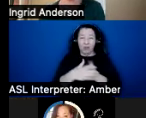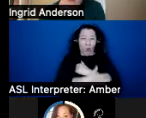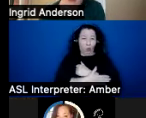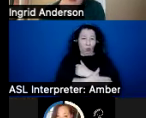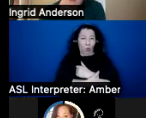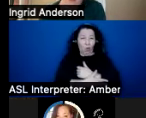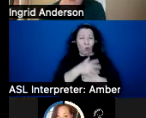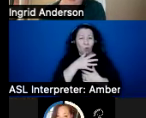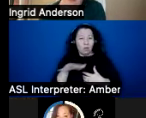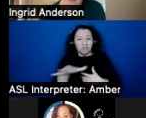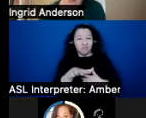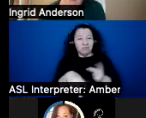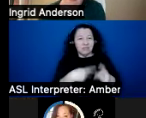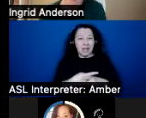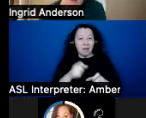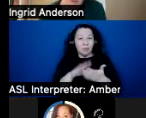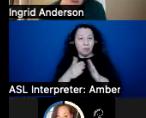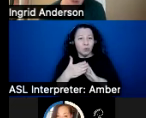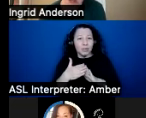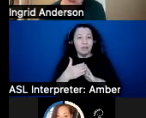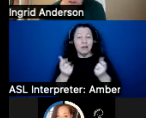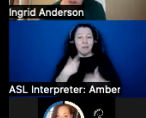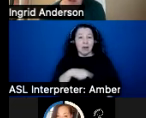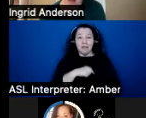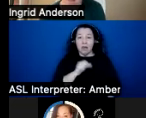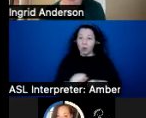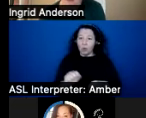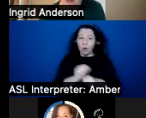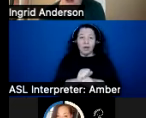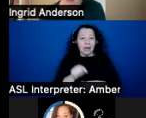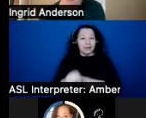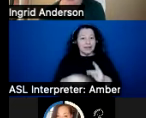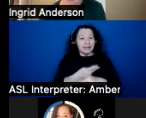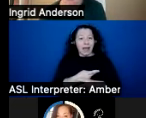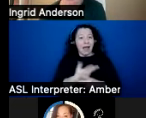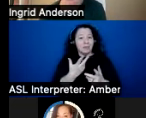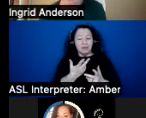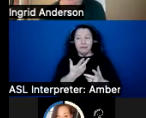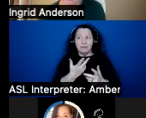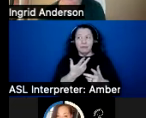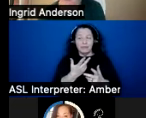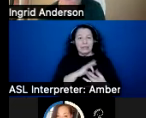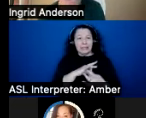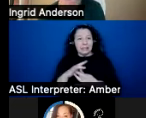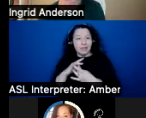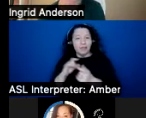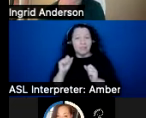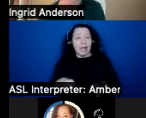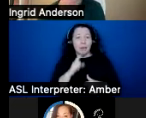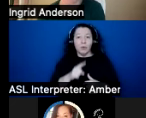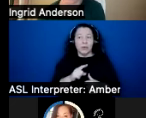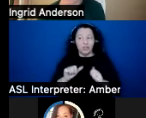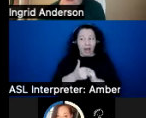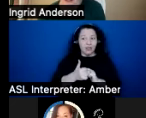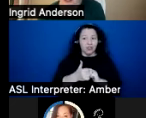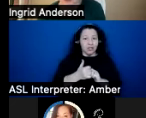us are working, these ties can be very challenging for a child to feel like